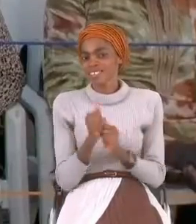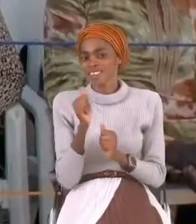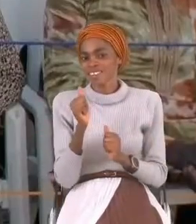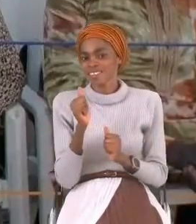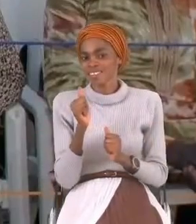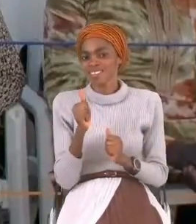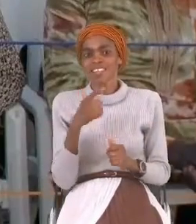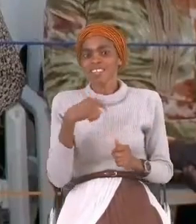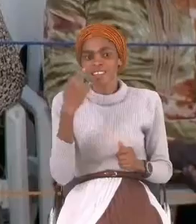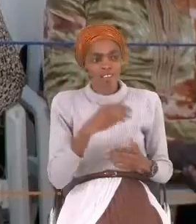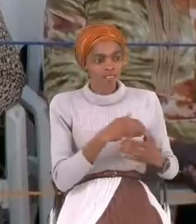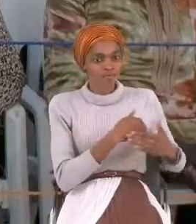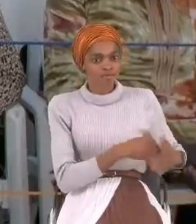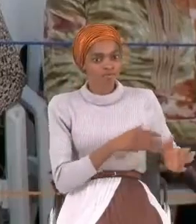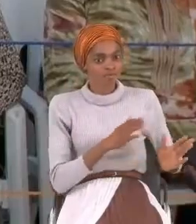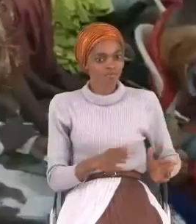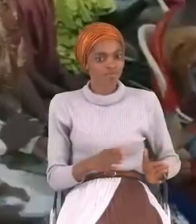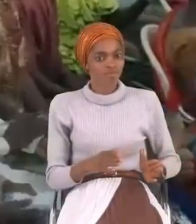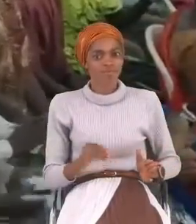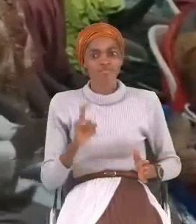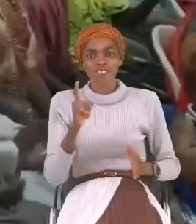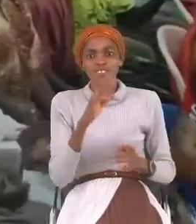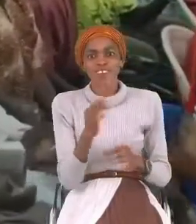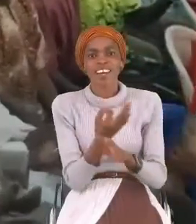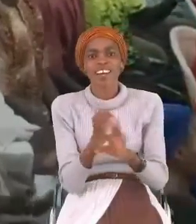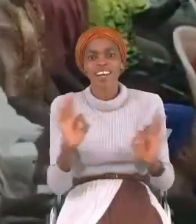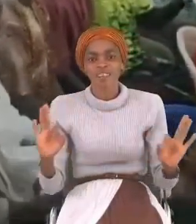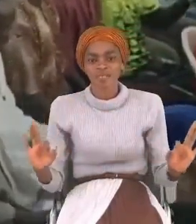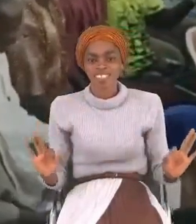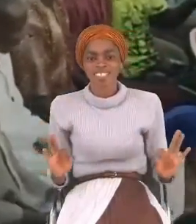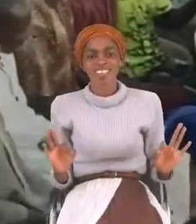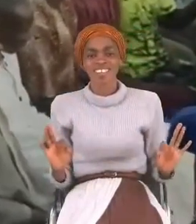your neighbor you are liberated.